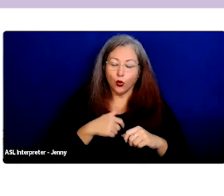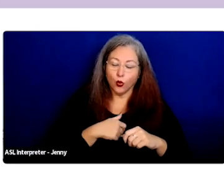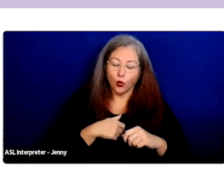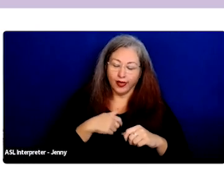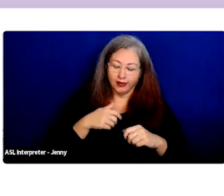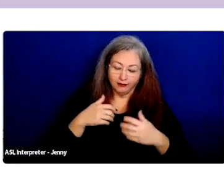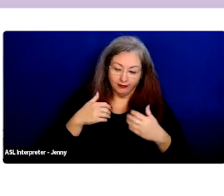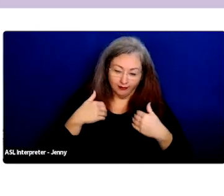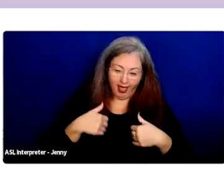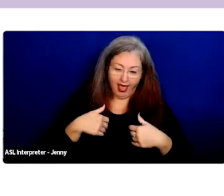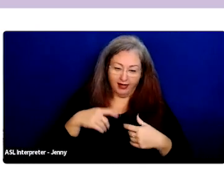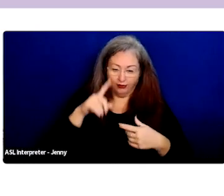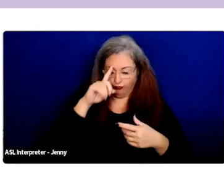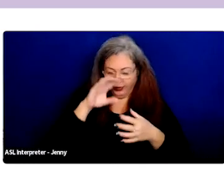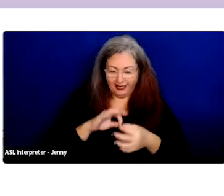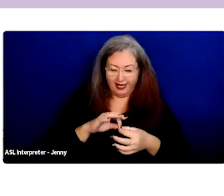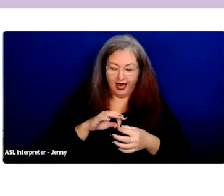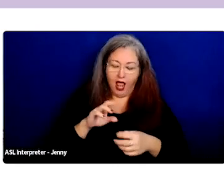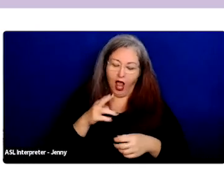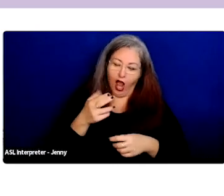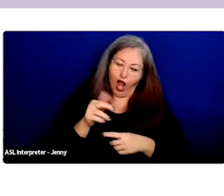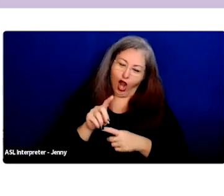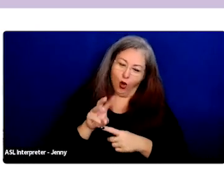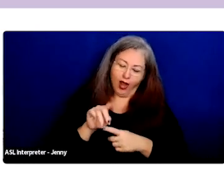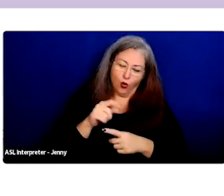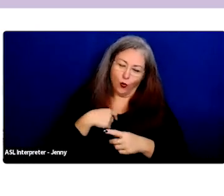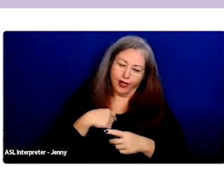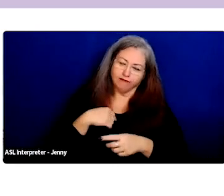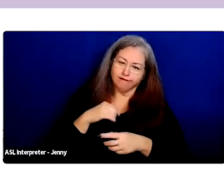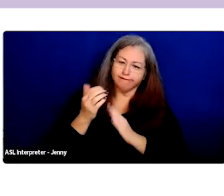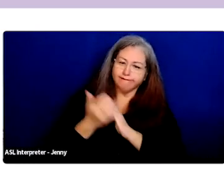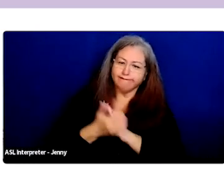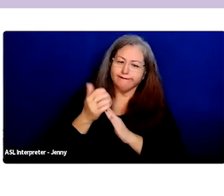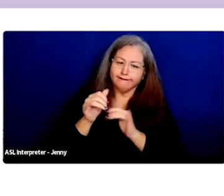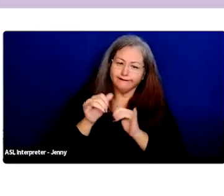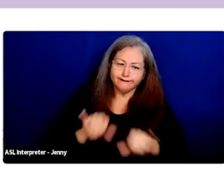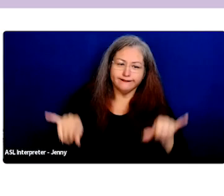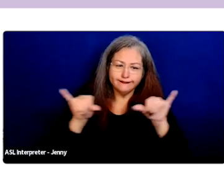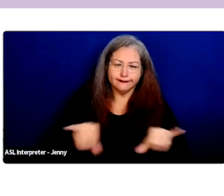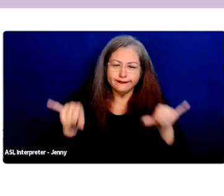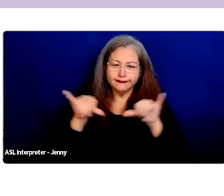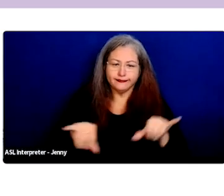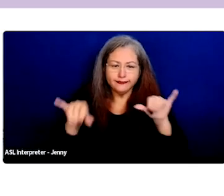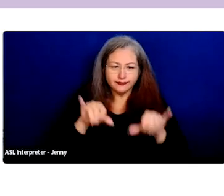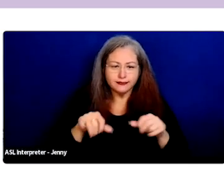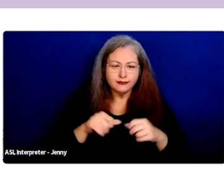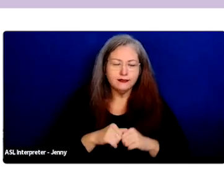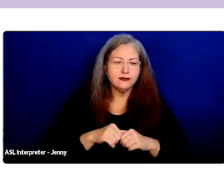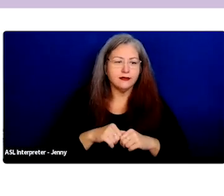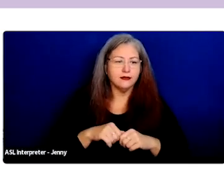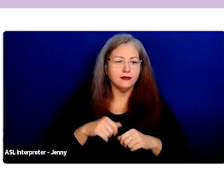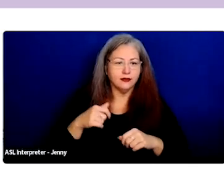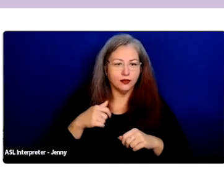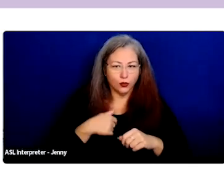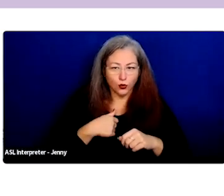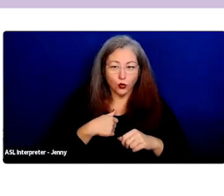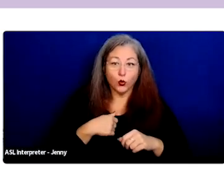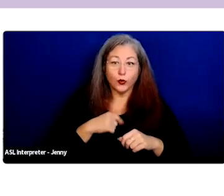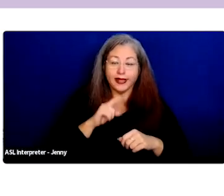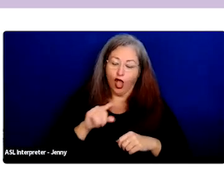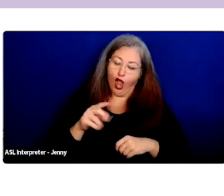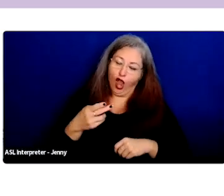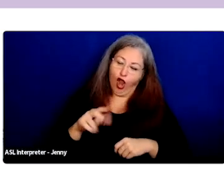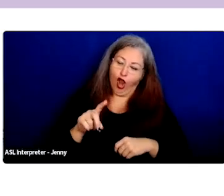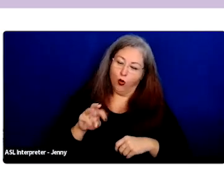hardwired species. We are a hardwired species. We are a hardwired